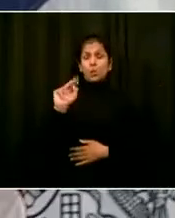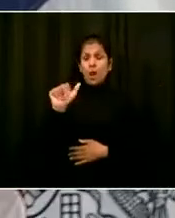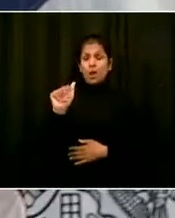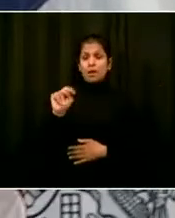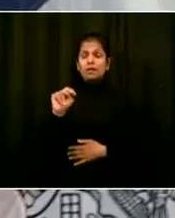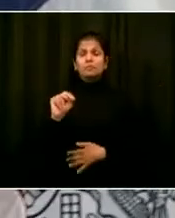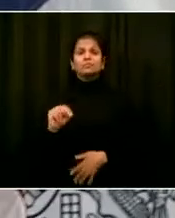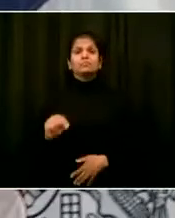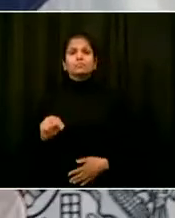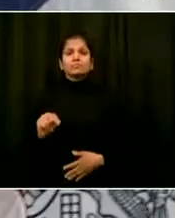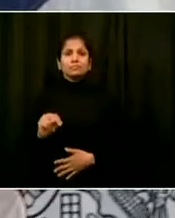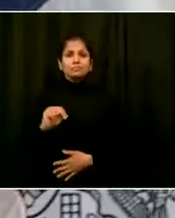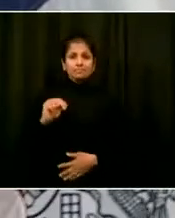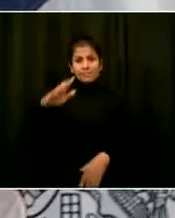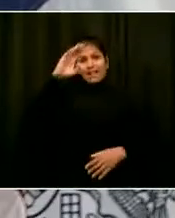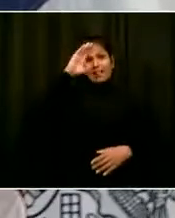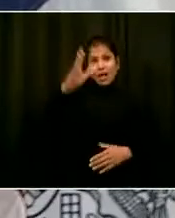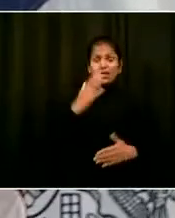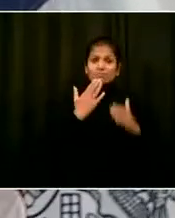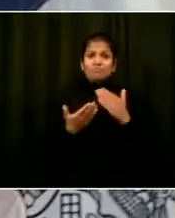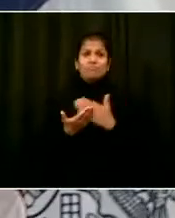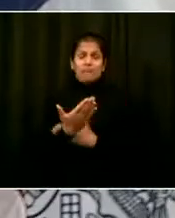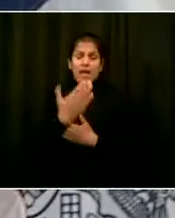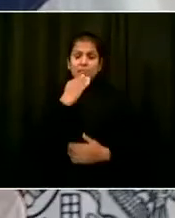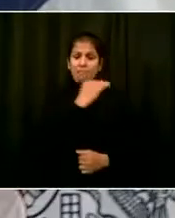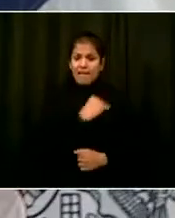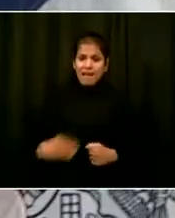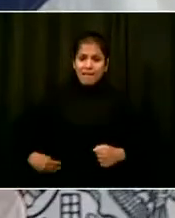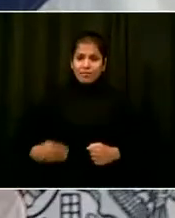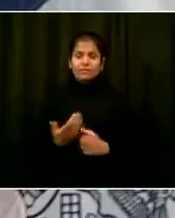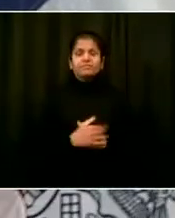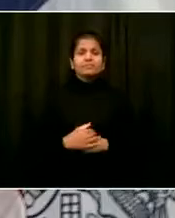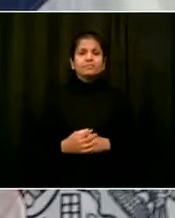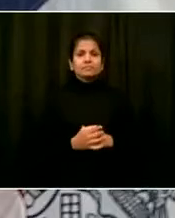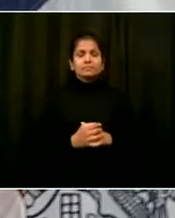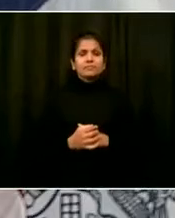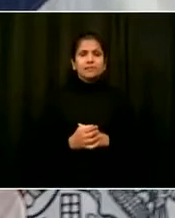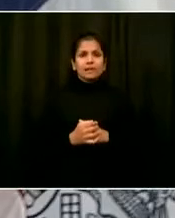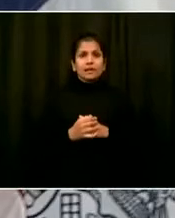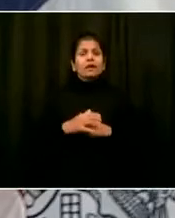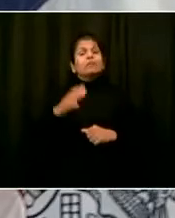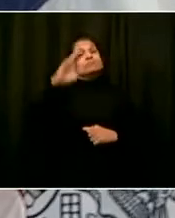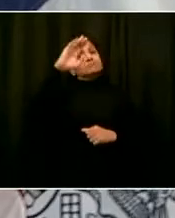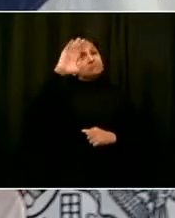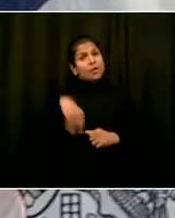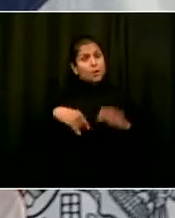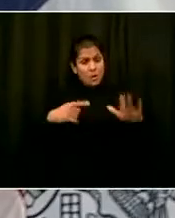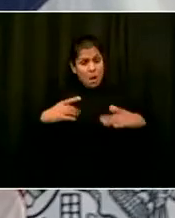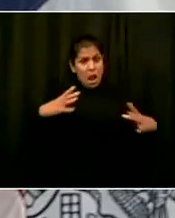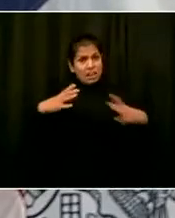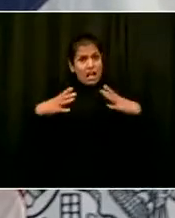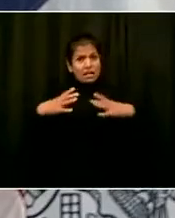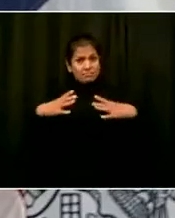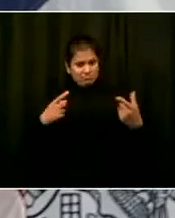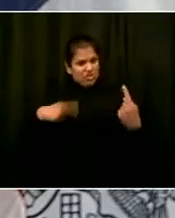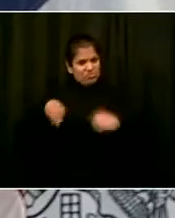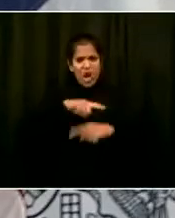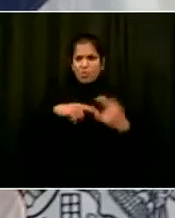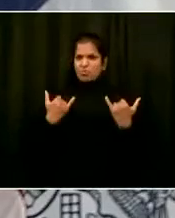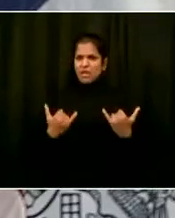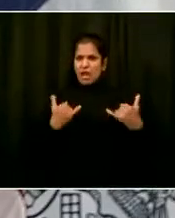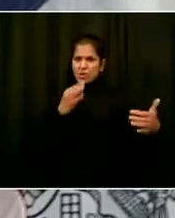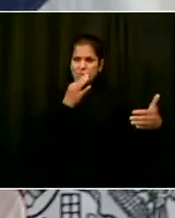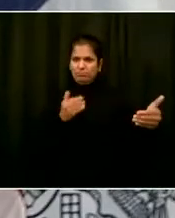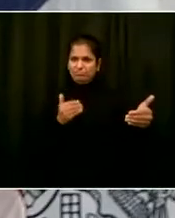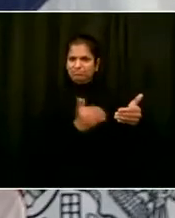that the holidays are coming that uh even the state Governor yesterday said that he's expecting a spike in